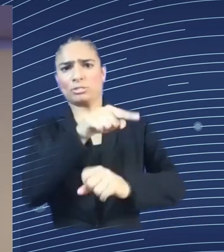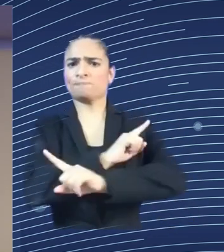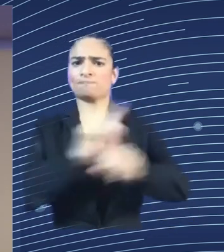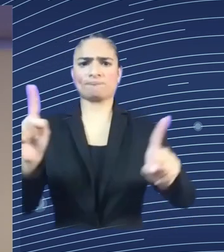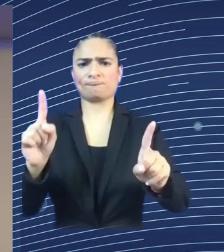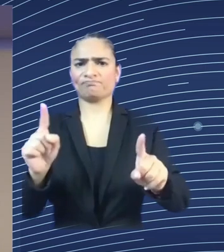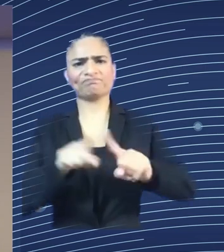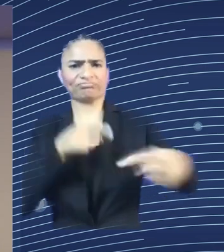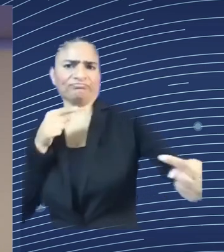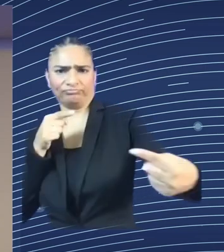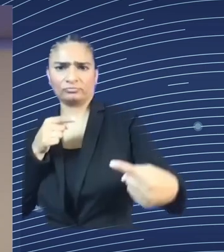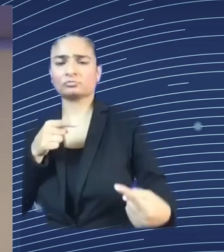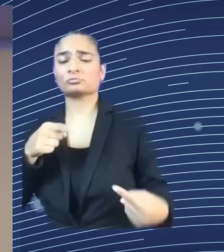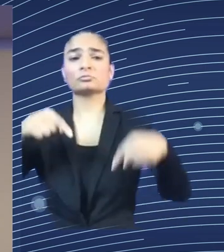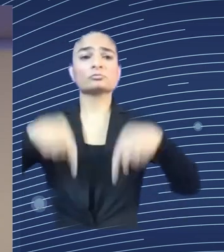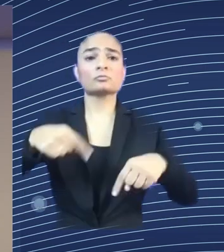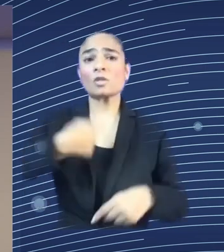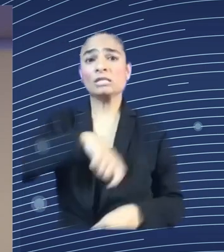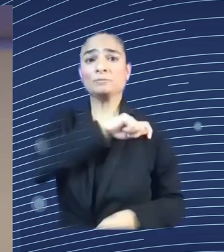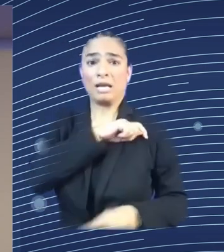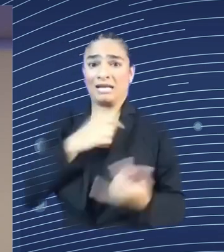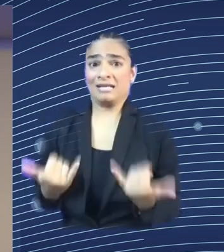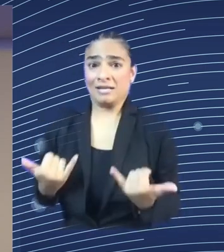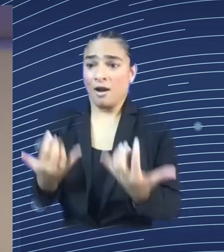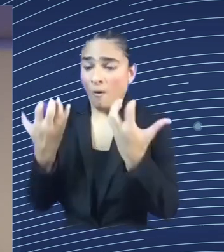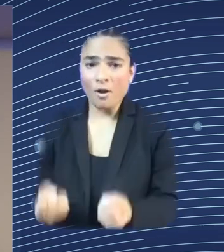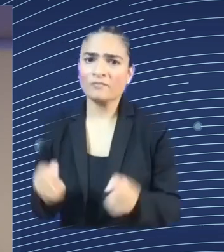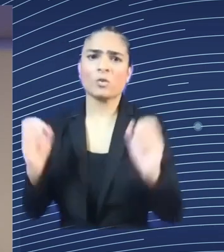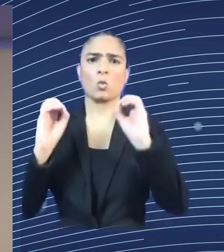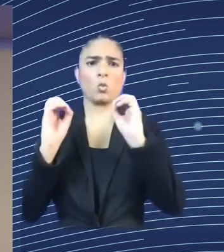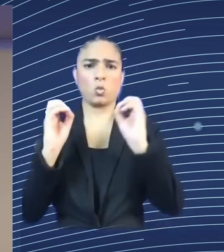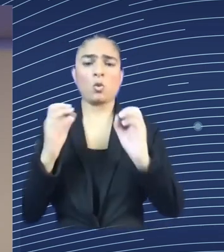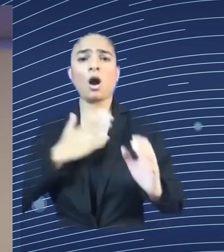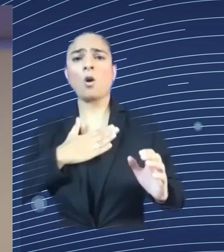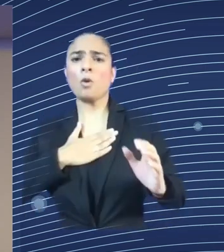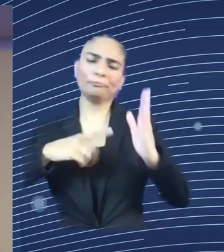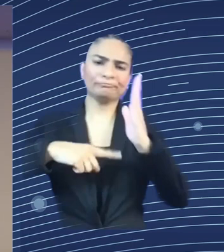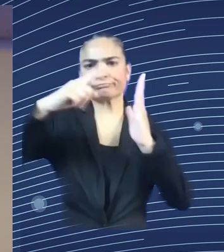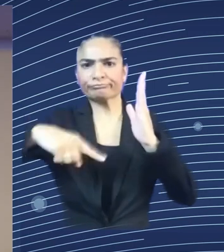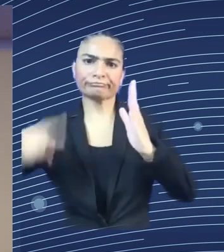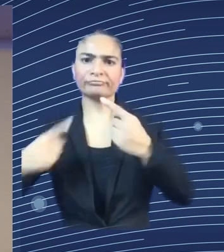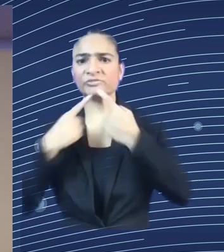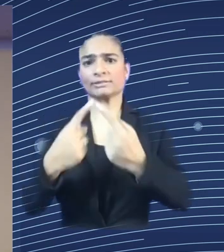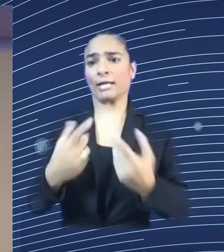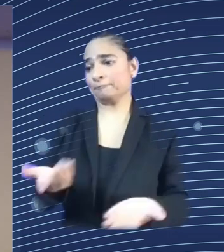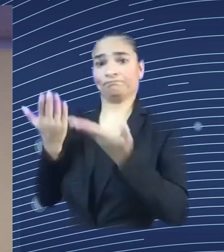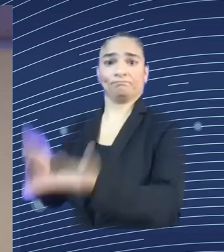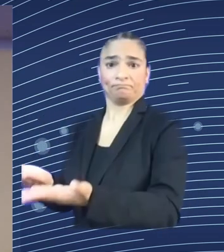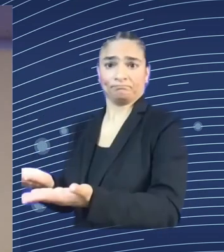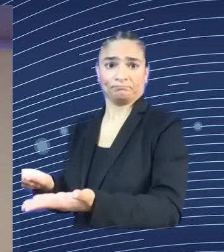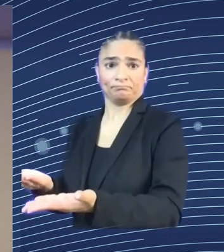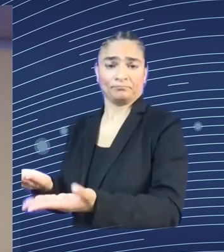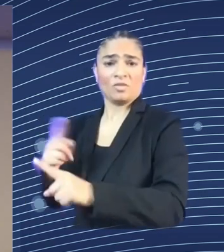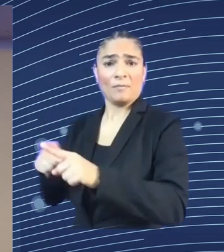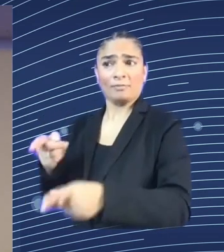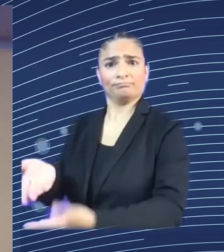don't know, there's been some mistake checking your salary and, for instance, the quantity established there is not the right one. So our thinking is it's